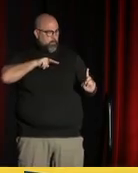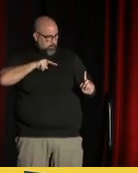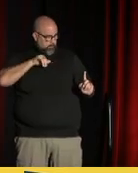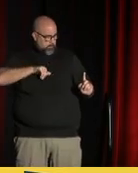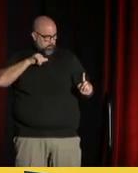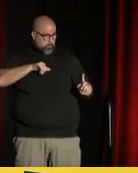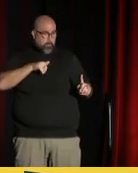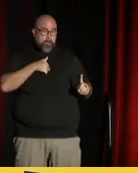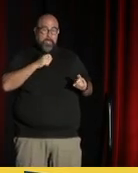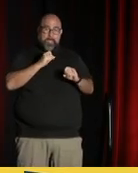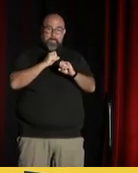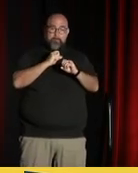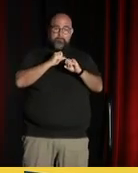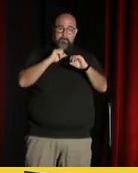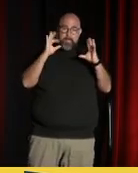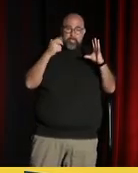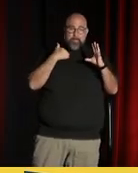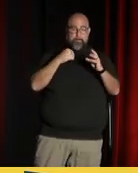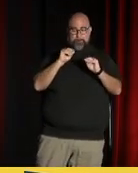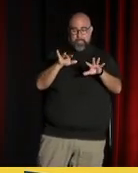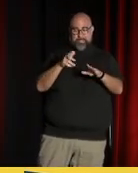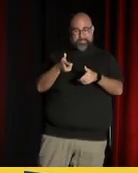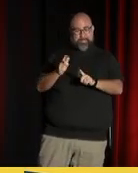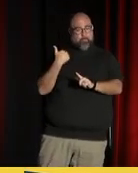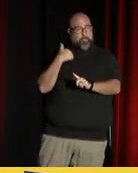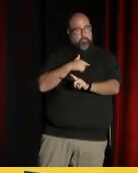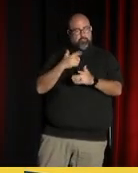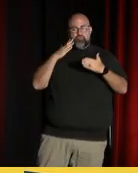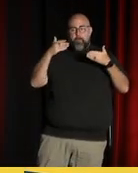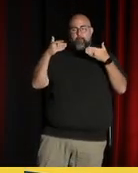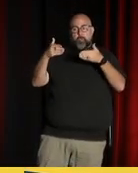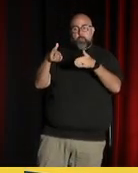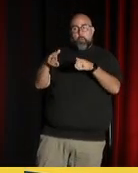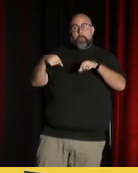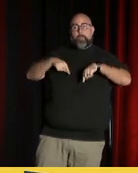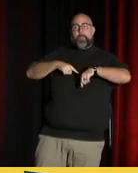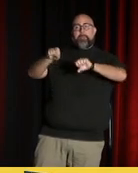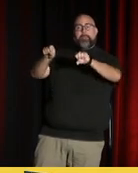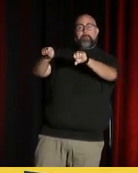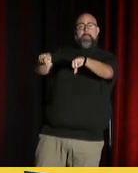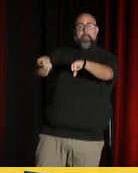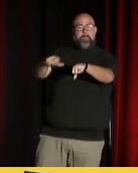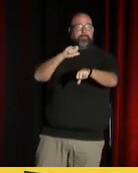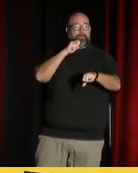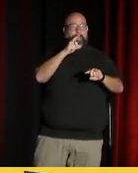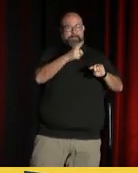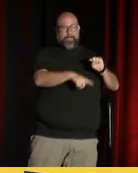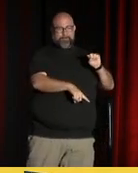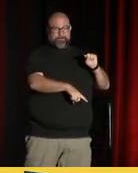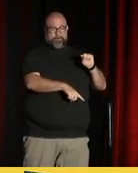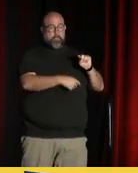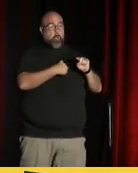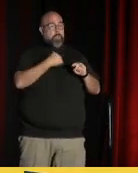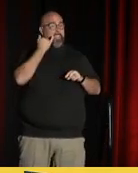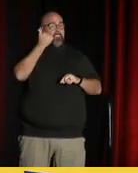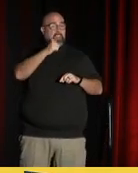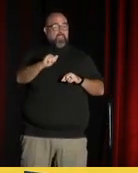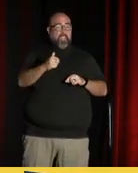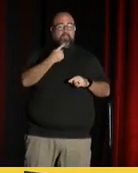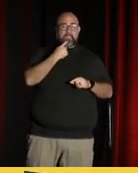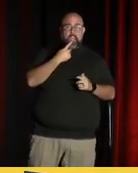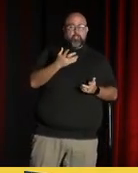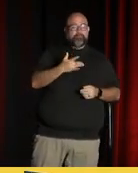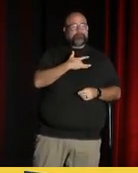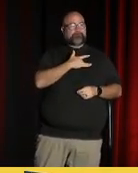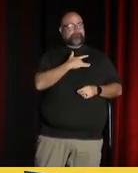Magic allows us to focus on what we can do instead of what we can't do. So if anything I've said this morning has kind of